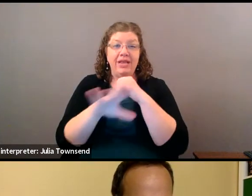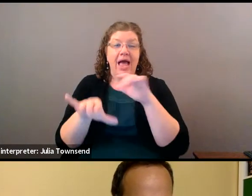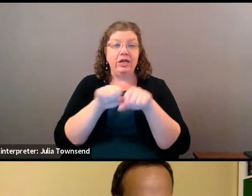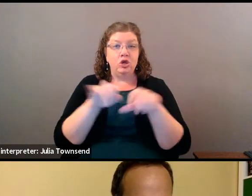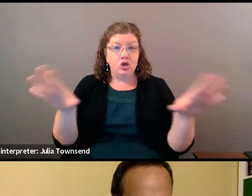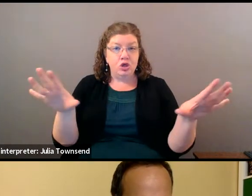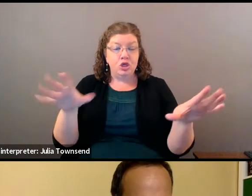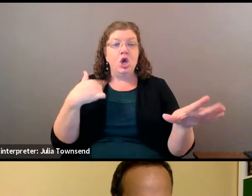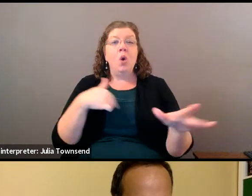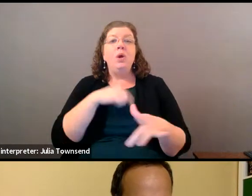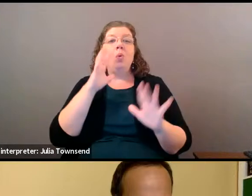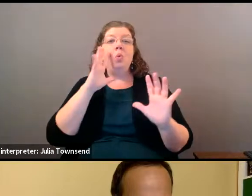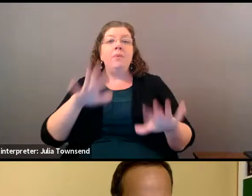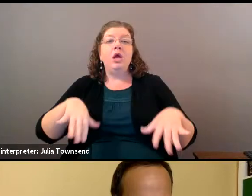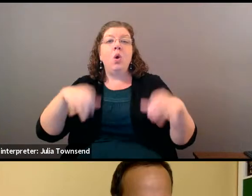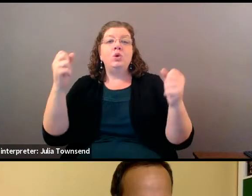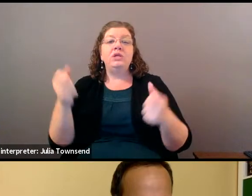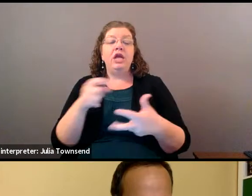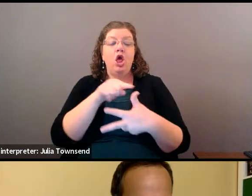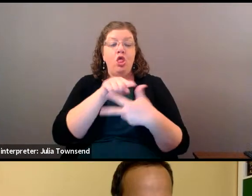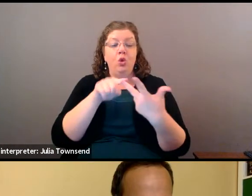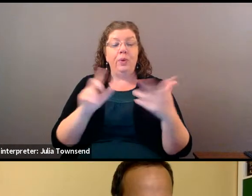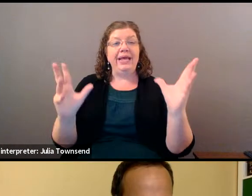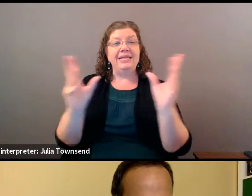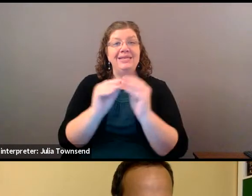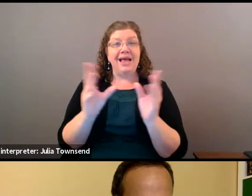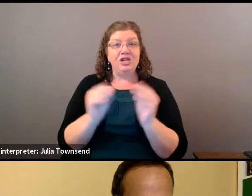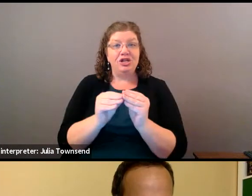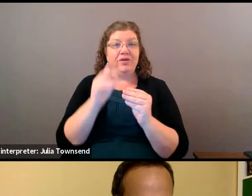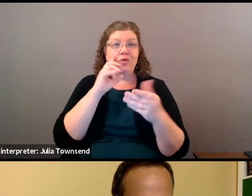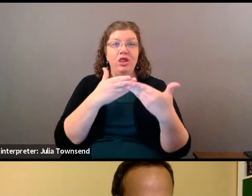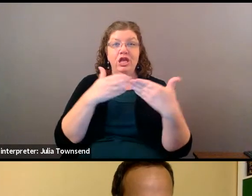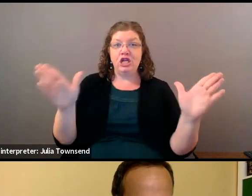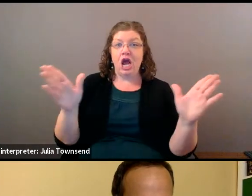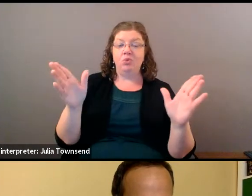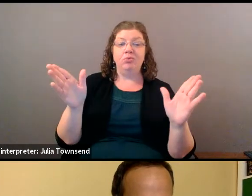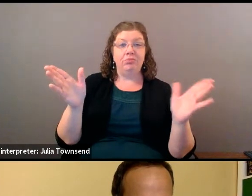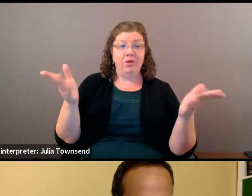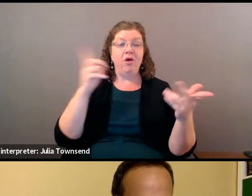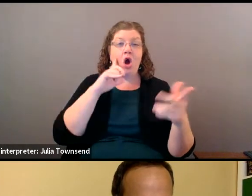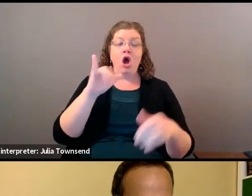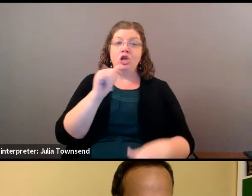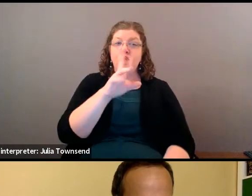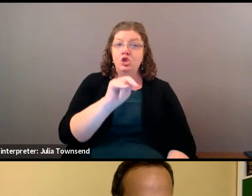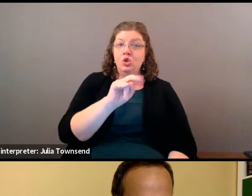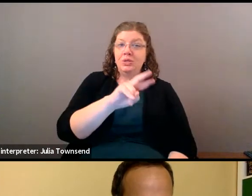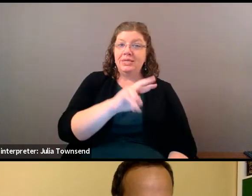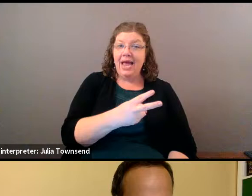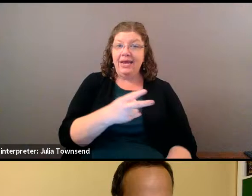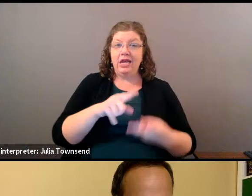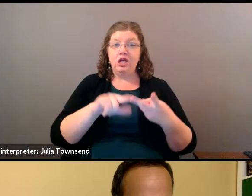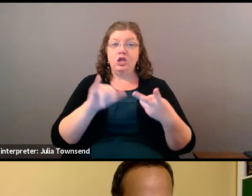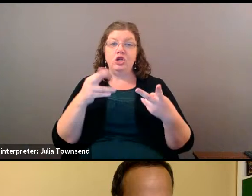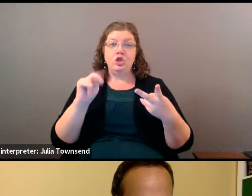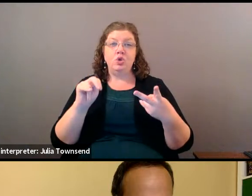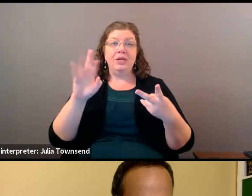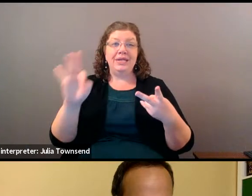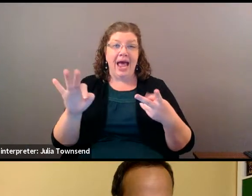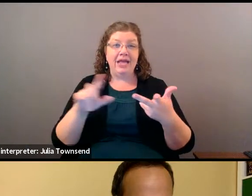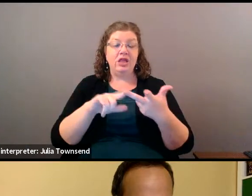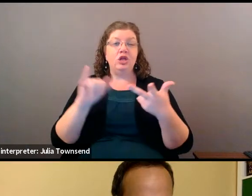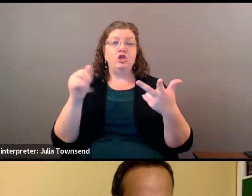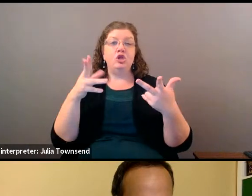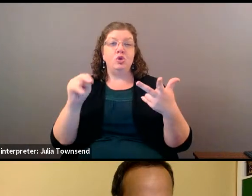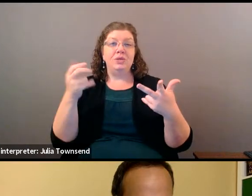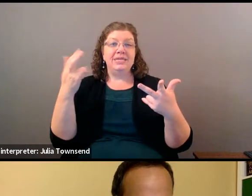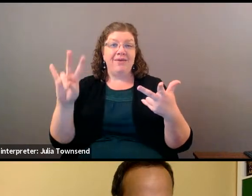be hosting 3 sessions for the general public on June 2nd, June 9th, and June 17th from